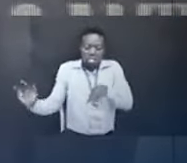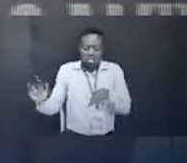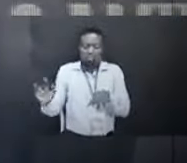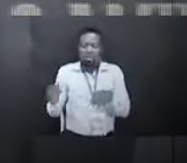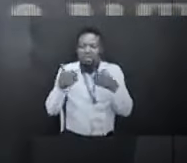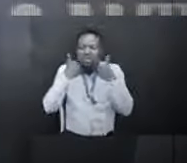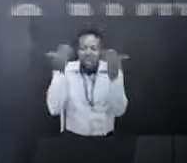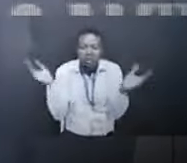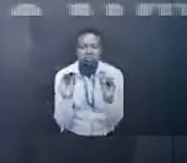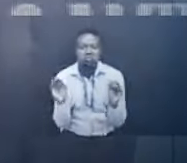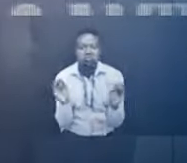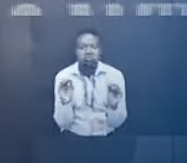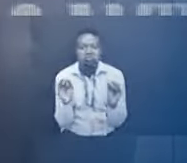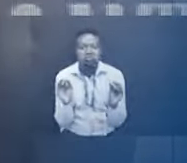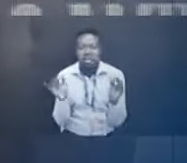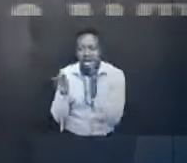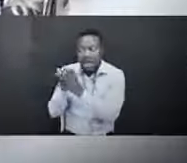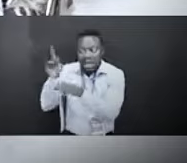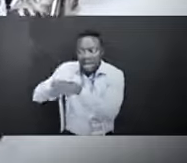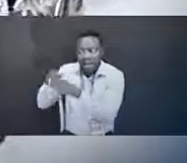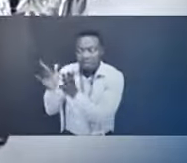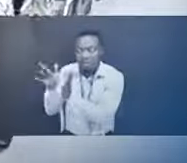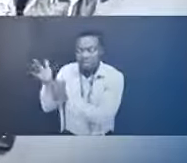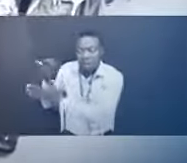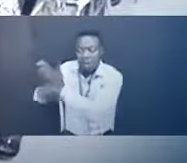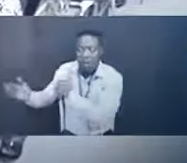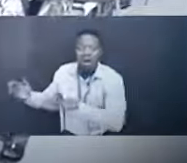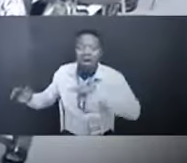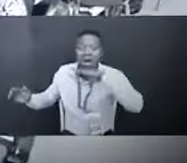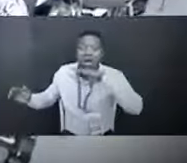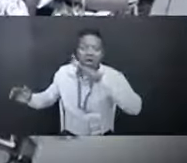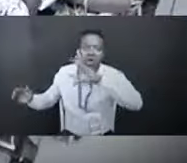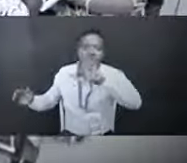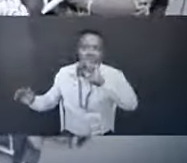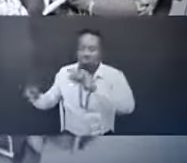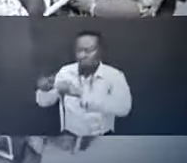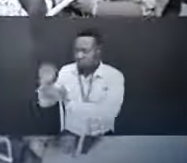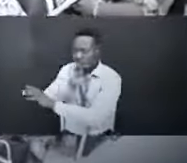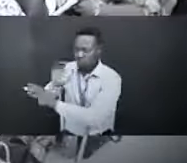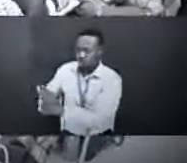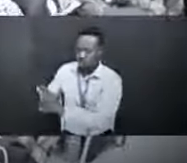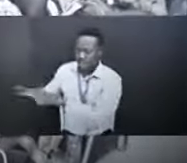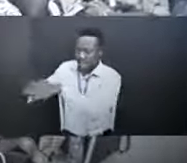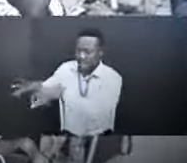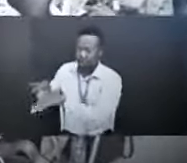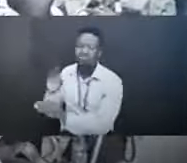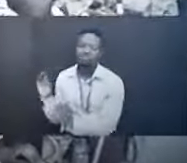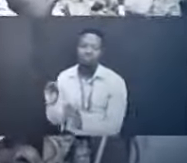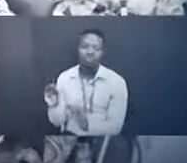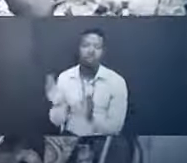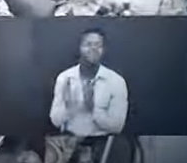By this time, Jesus was not born to begin Christianity.